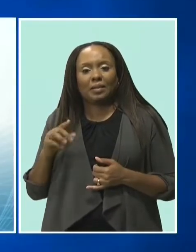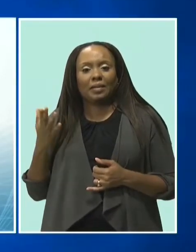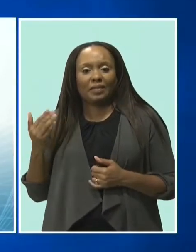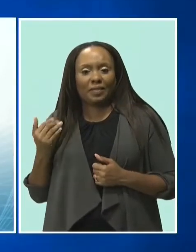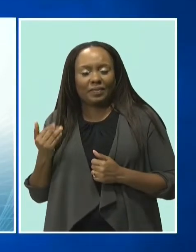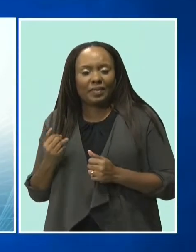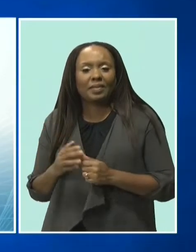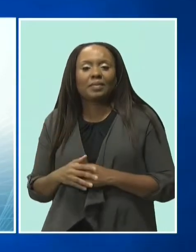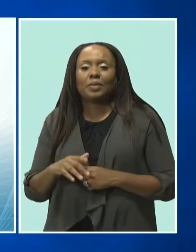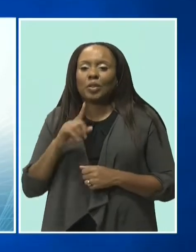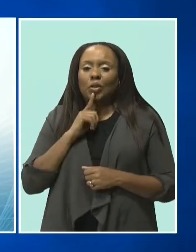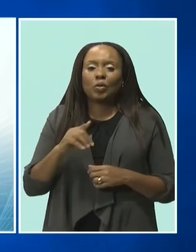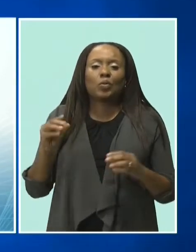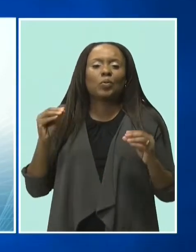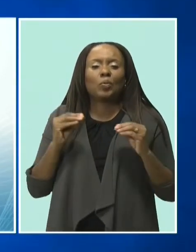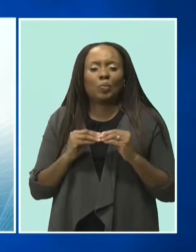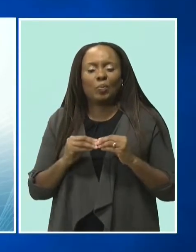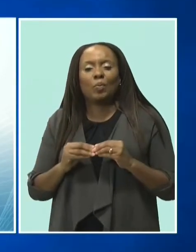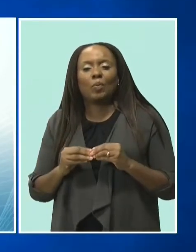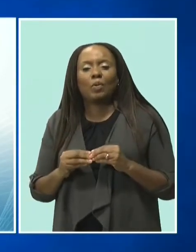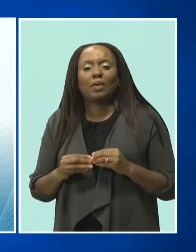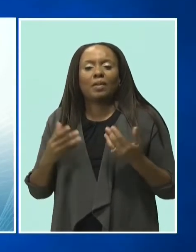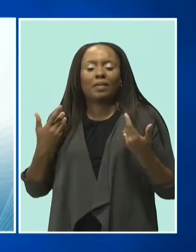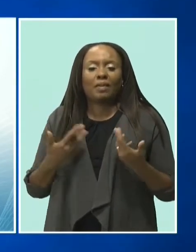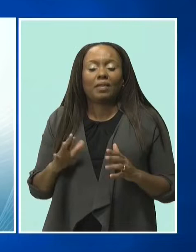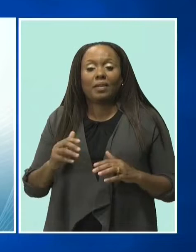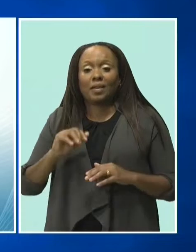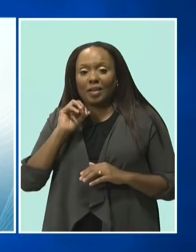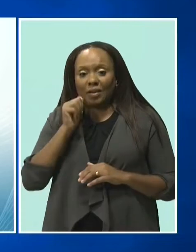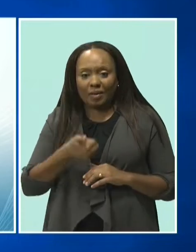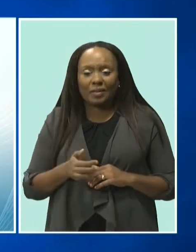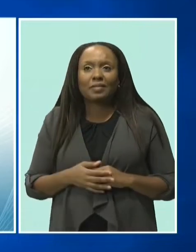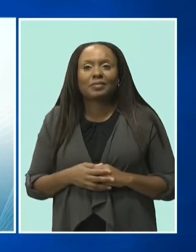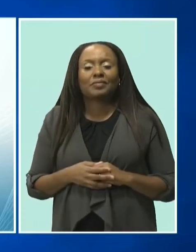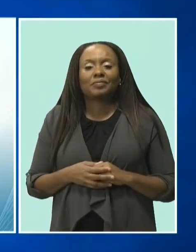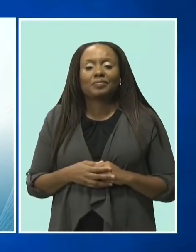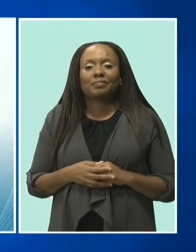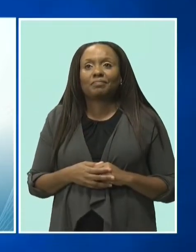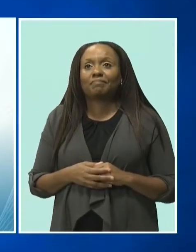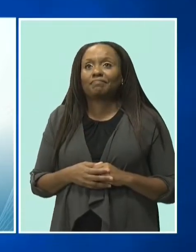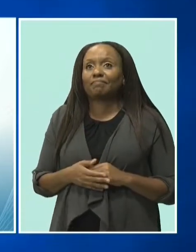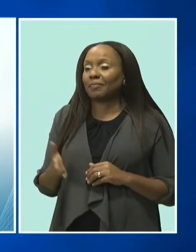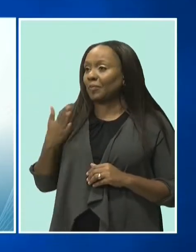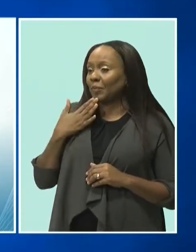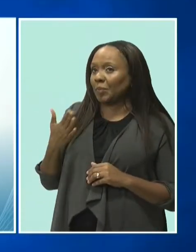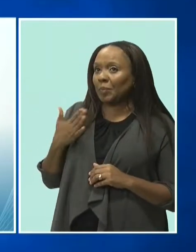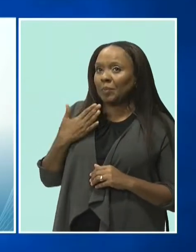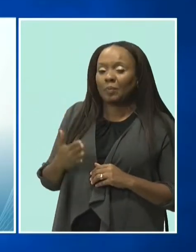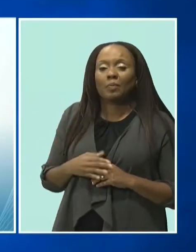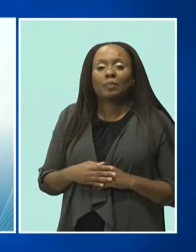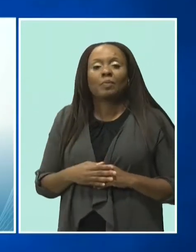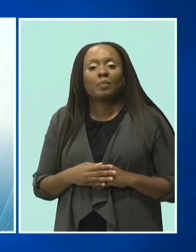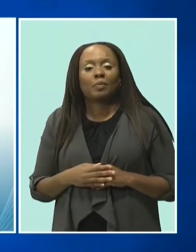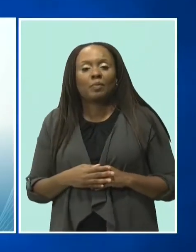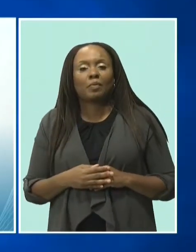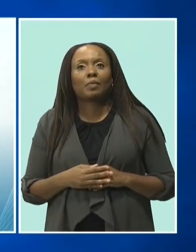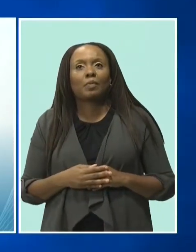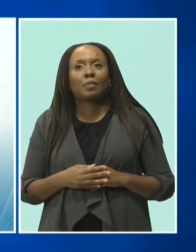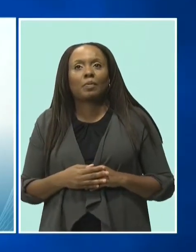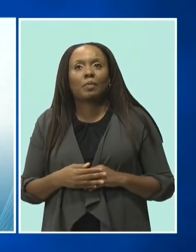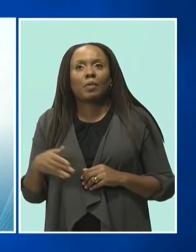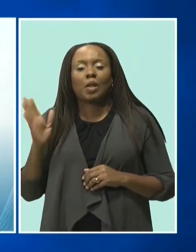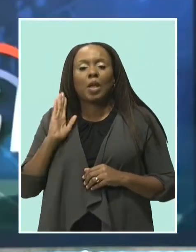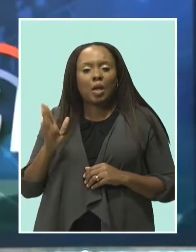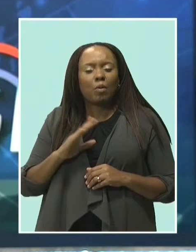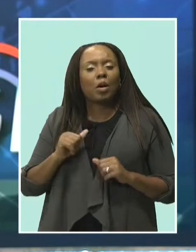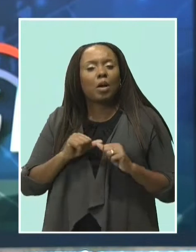conference. I'm sure there'll be plenty more as the curtain comes down tomorrow. Thanks a lot, Sharika. And of course, CBC News, our news desk, will be following